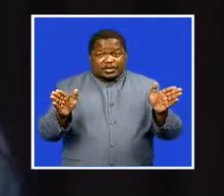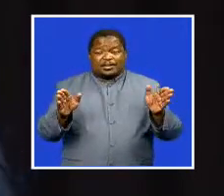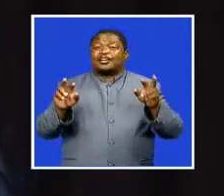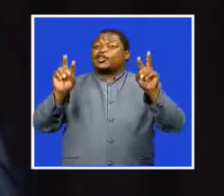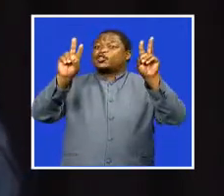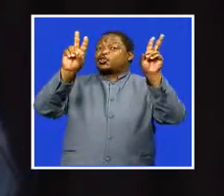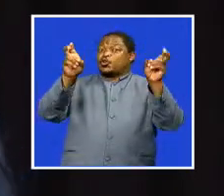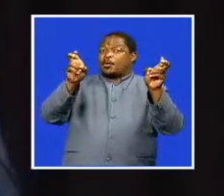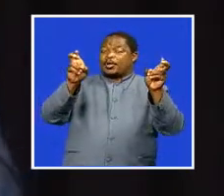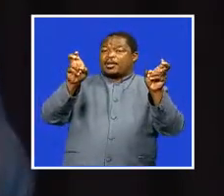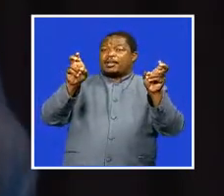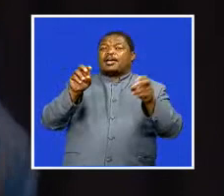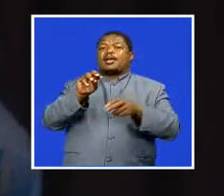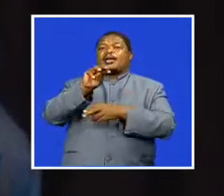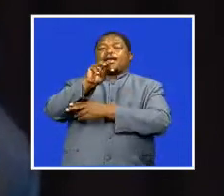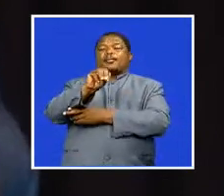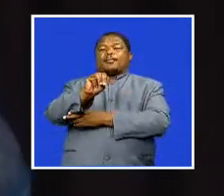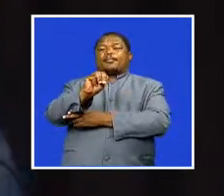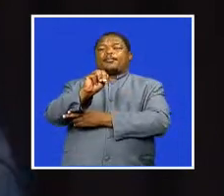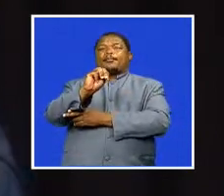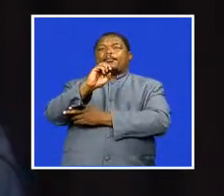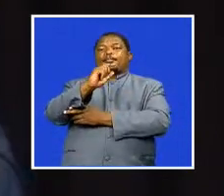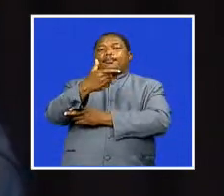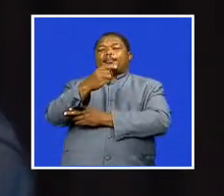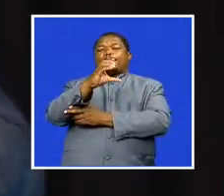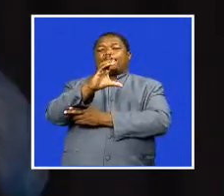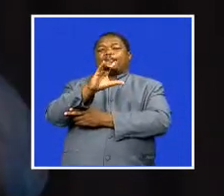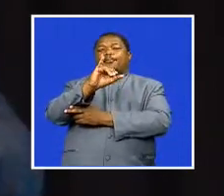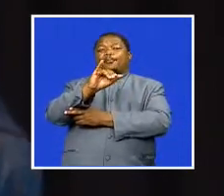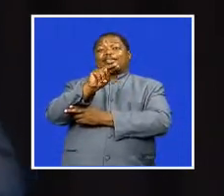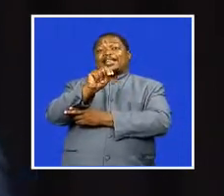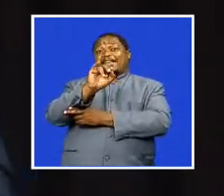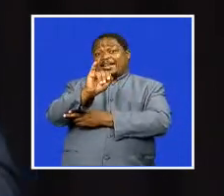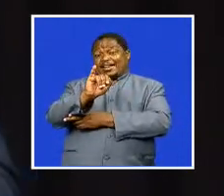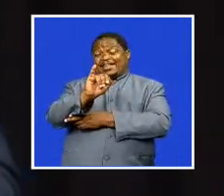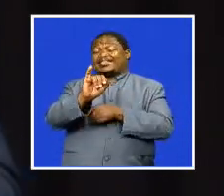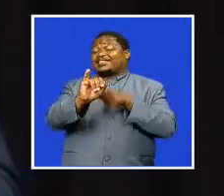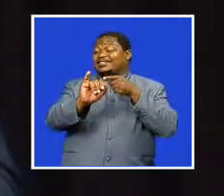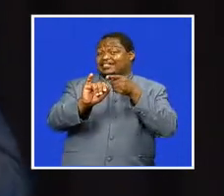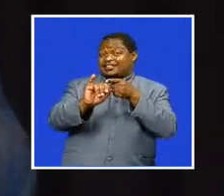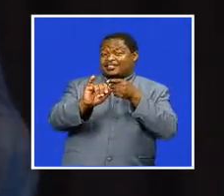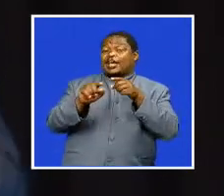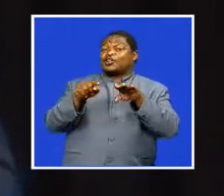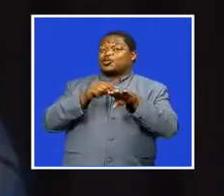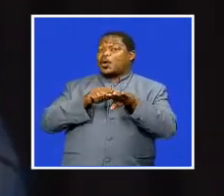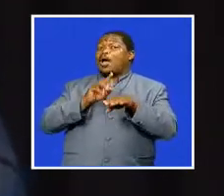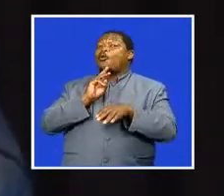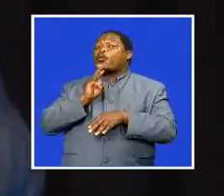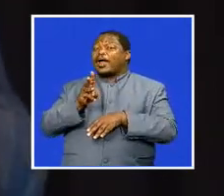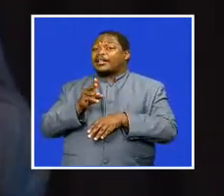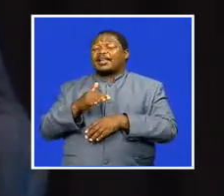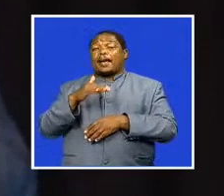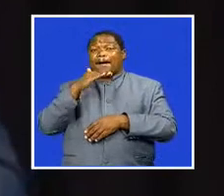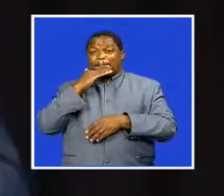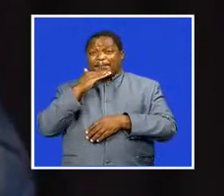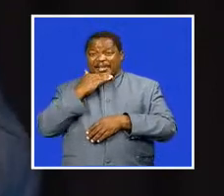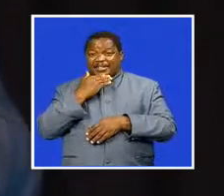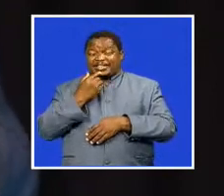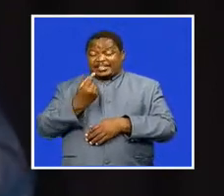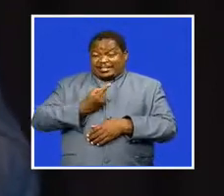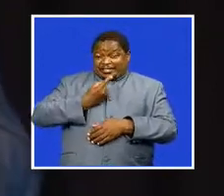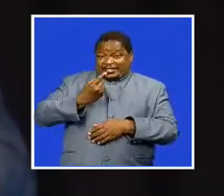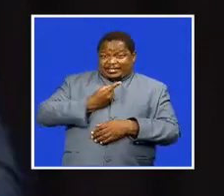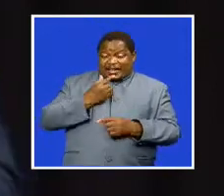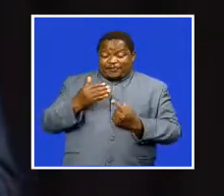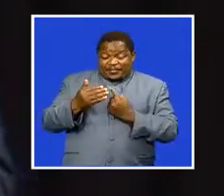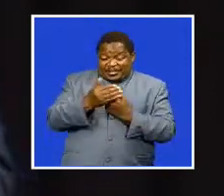ngumgqini ufuna utiqine wena ugcine nalabo aseceleni kwakho ugcine ne community yakho ngumgqini nje ukuthi sifuna ukuthi